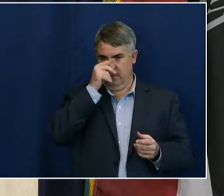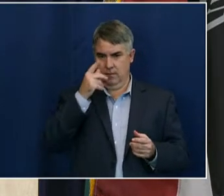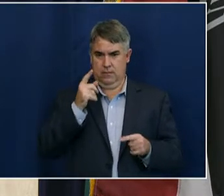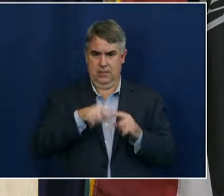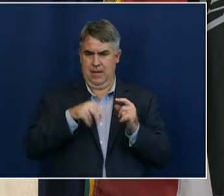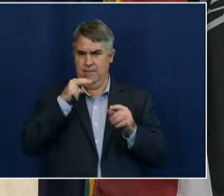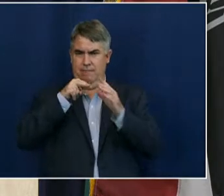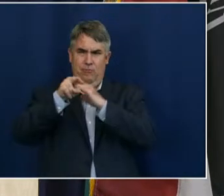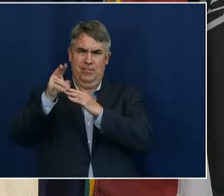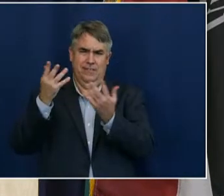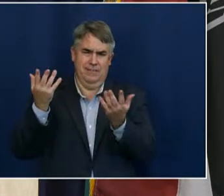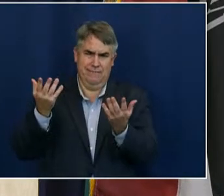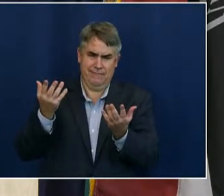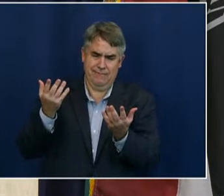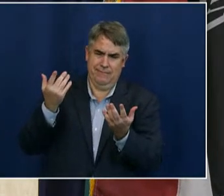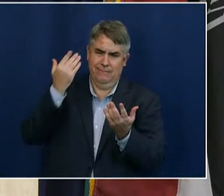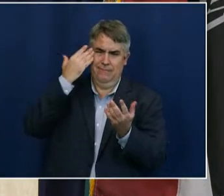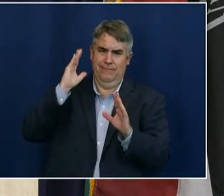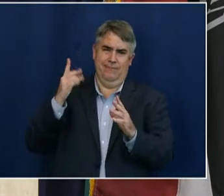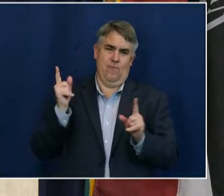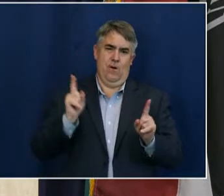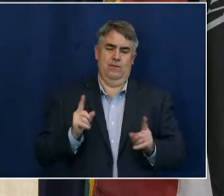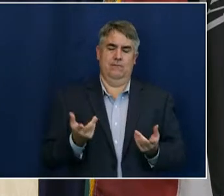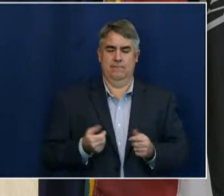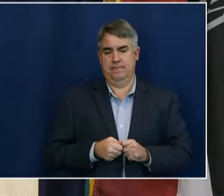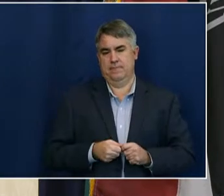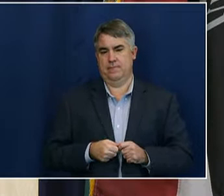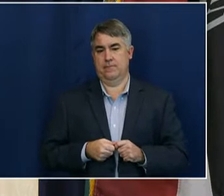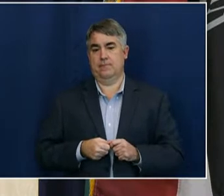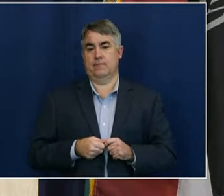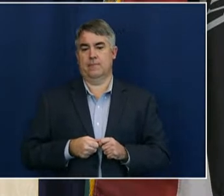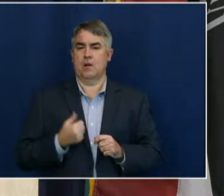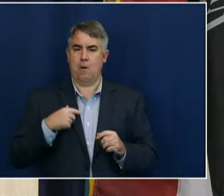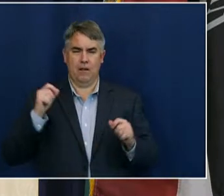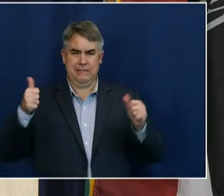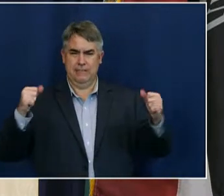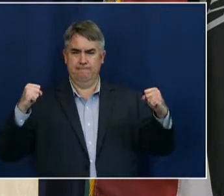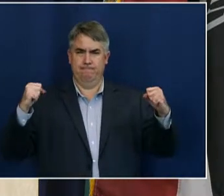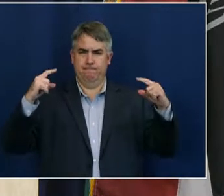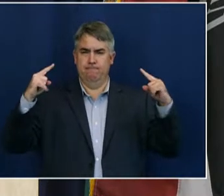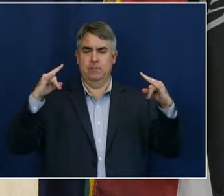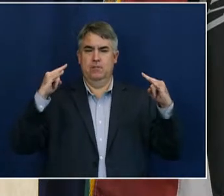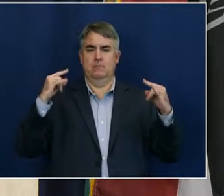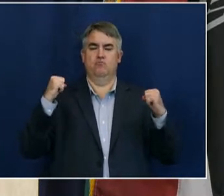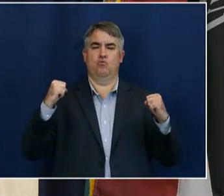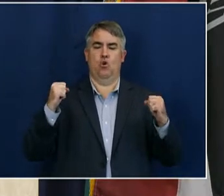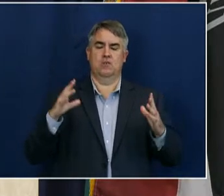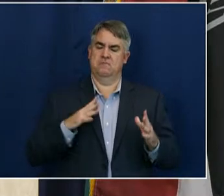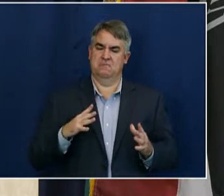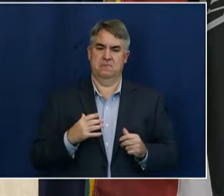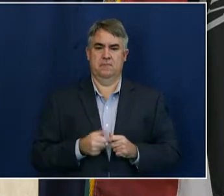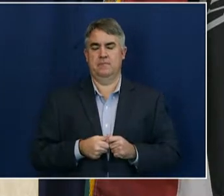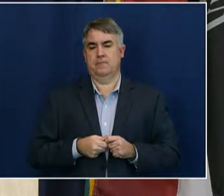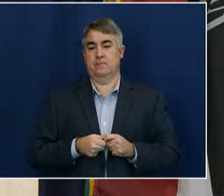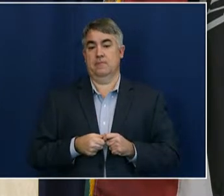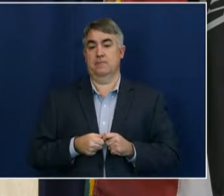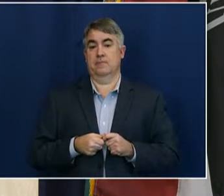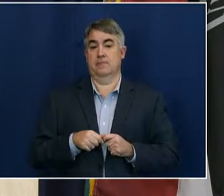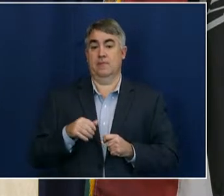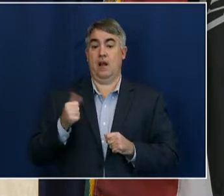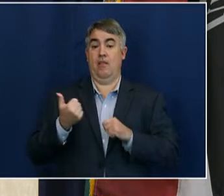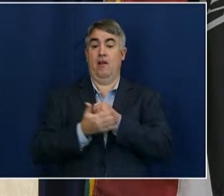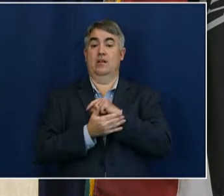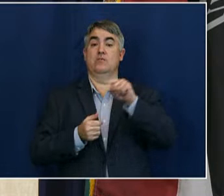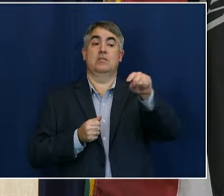wind levels that happened. They have fortified and rebuilt, and we think they'll be able to do it. The other county sites and